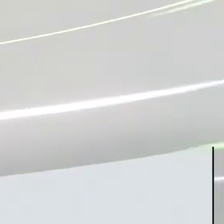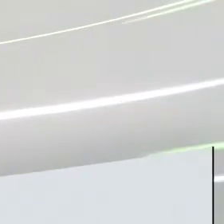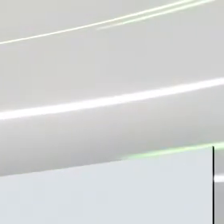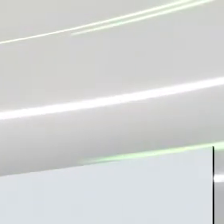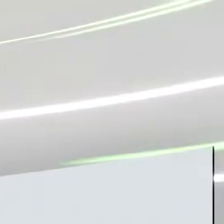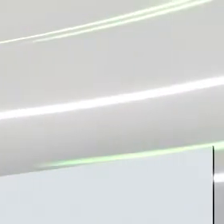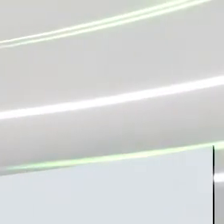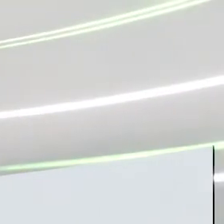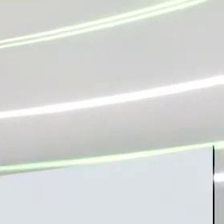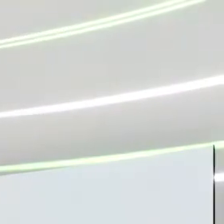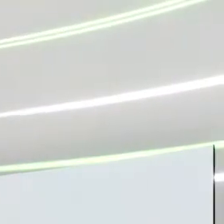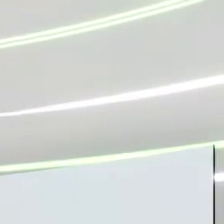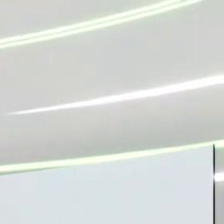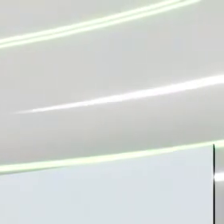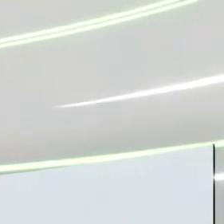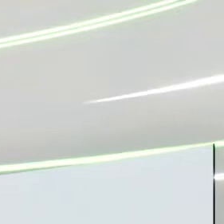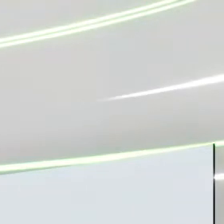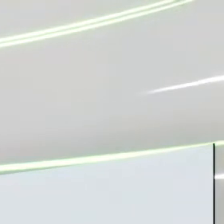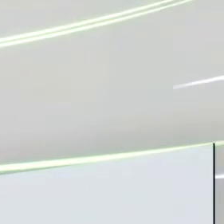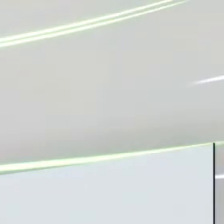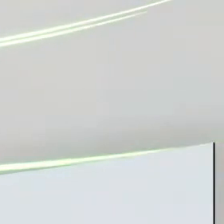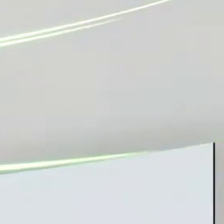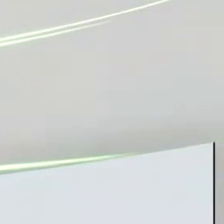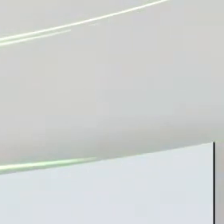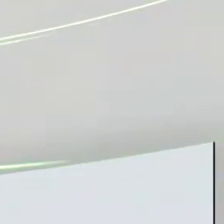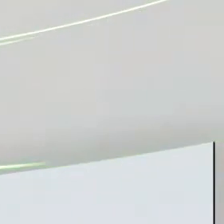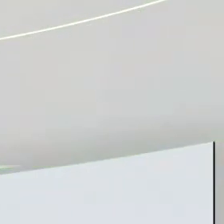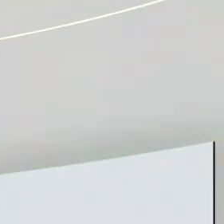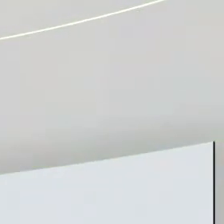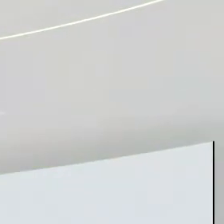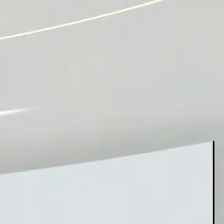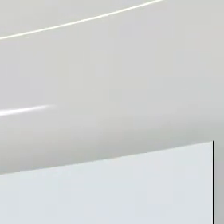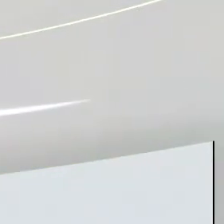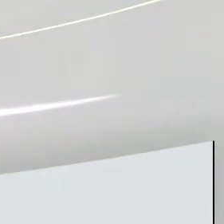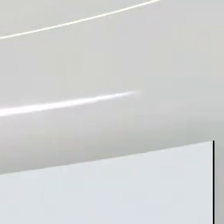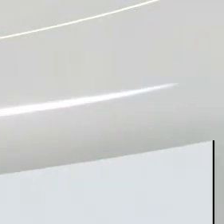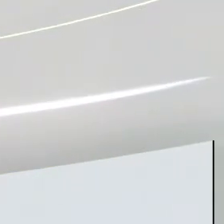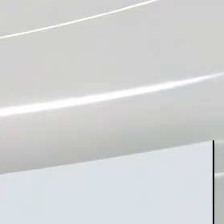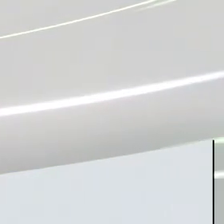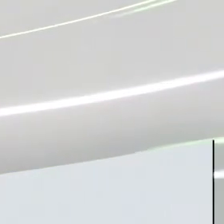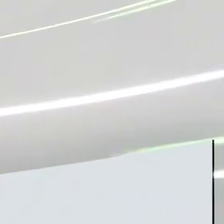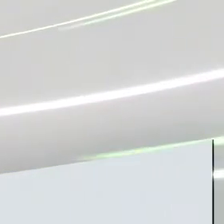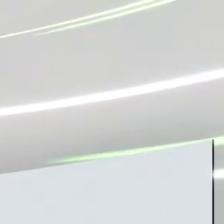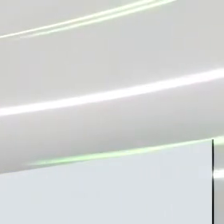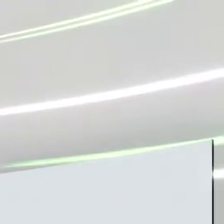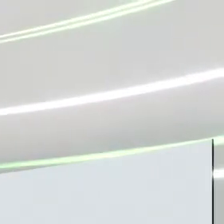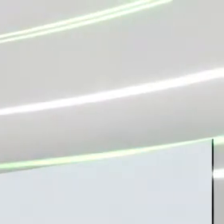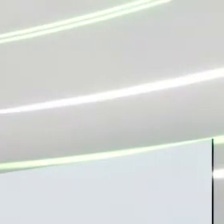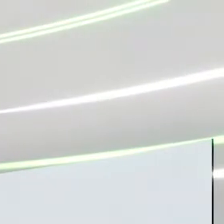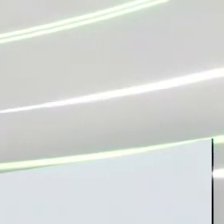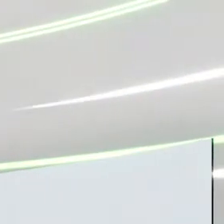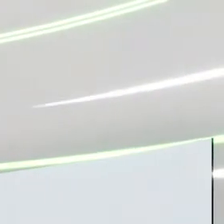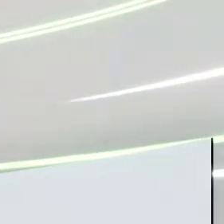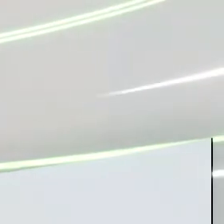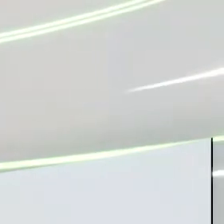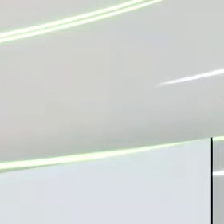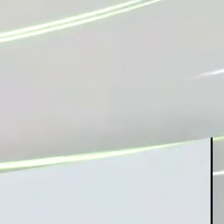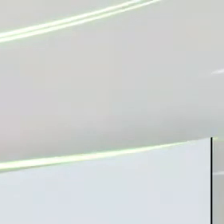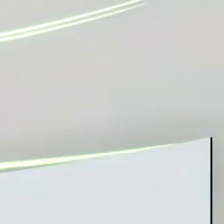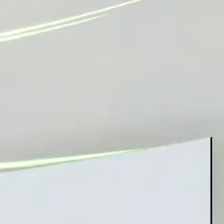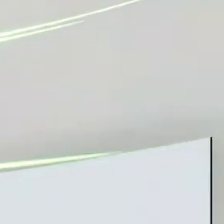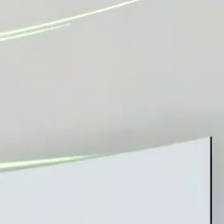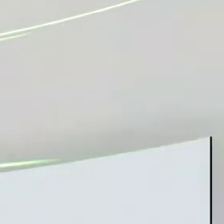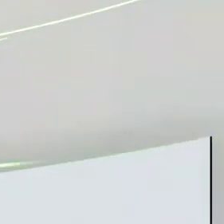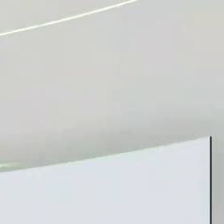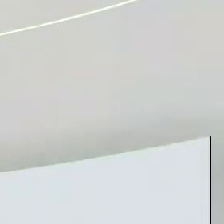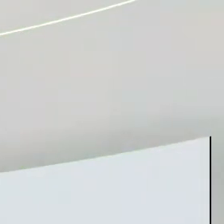Buenos días a todos y todas. Good morning or afternoon to all of you. Thank